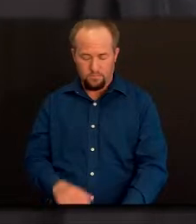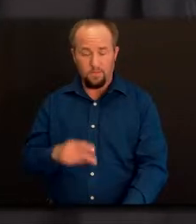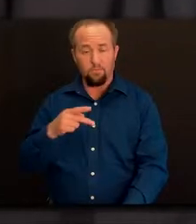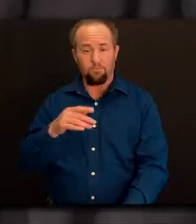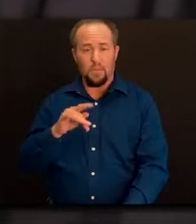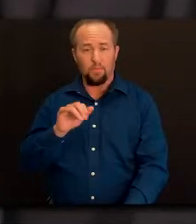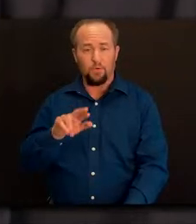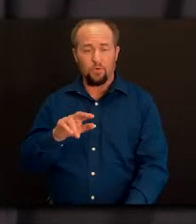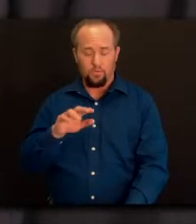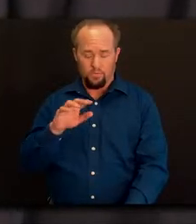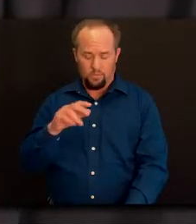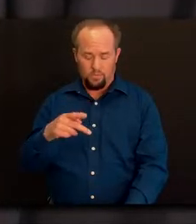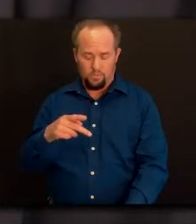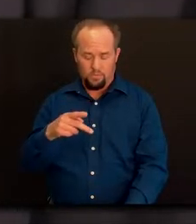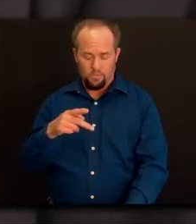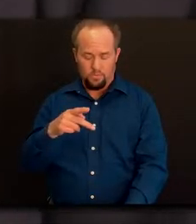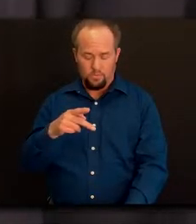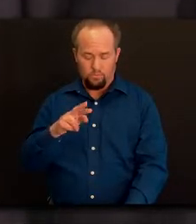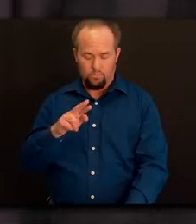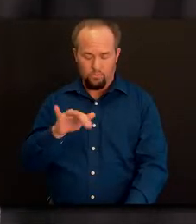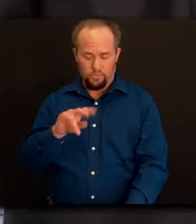Piper Elizabeth Prevo.